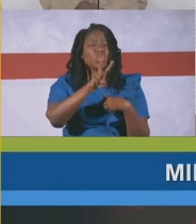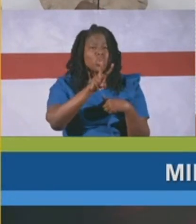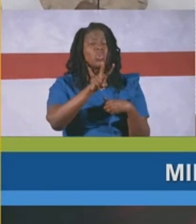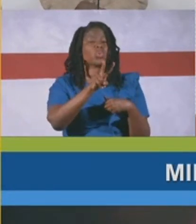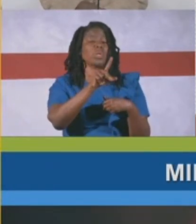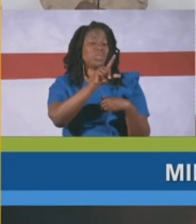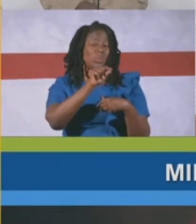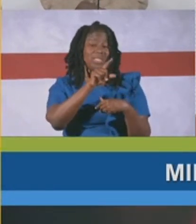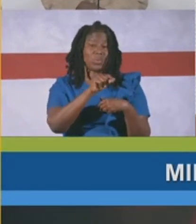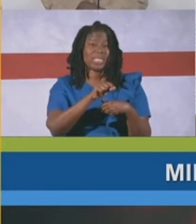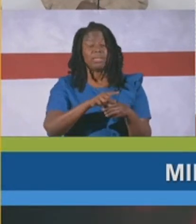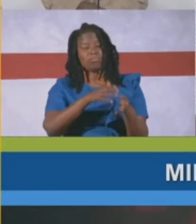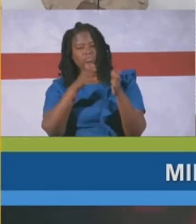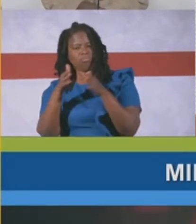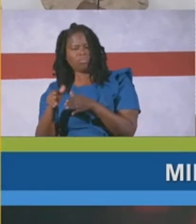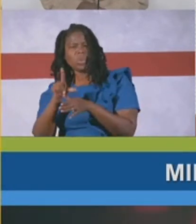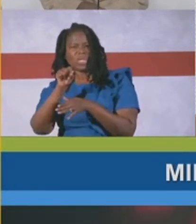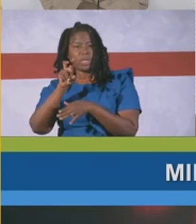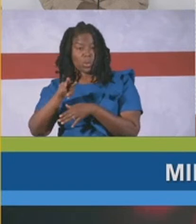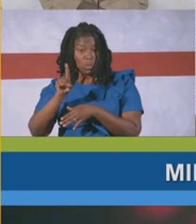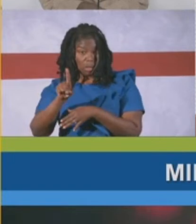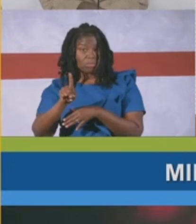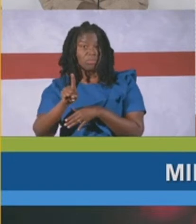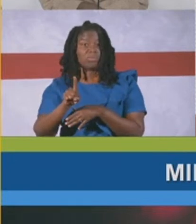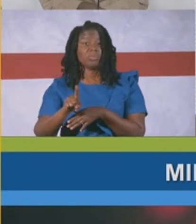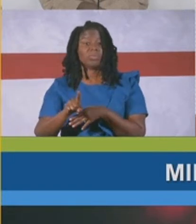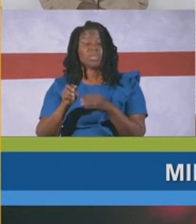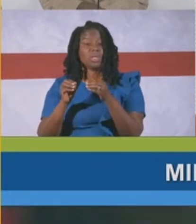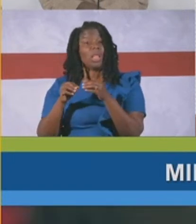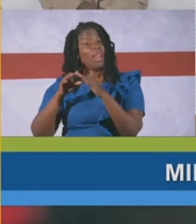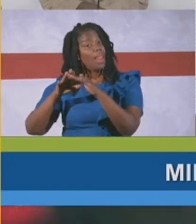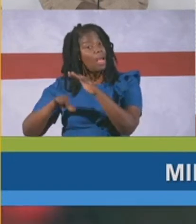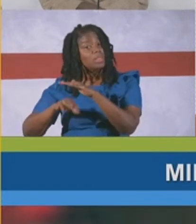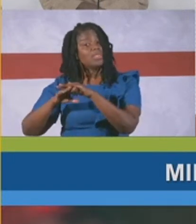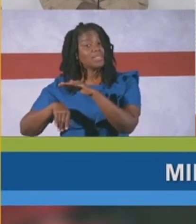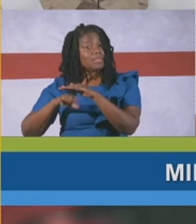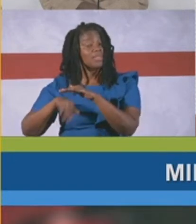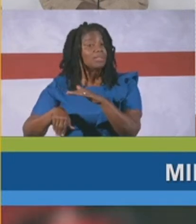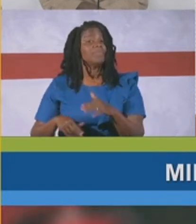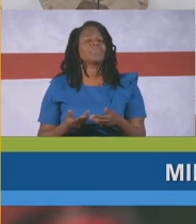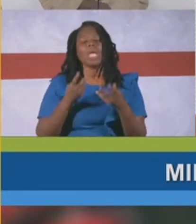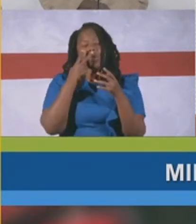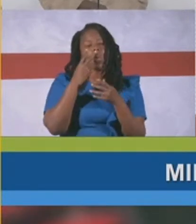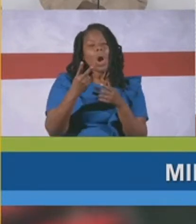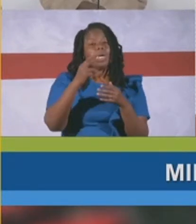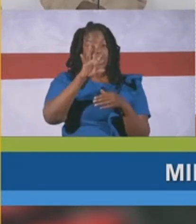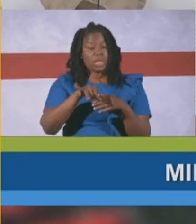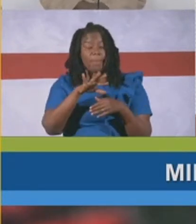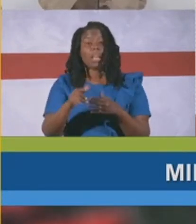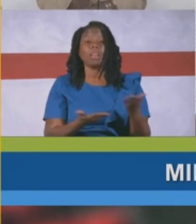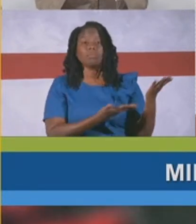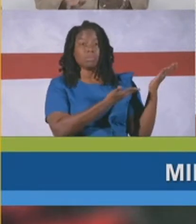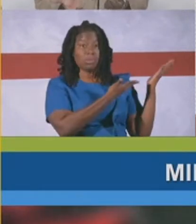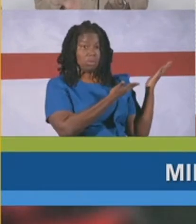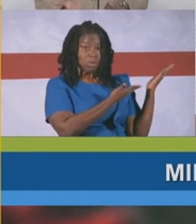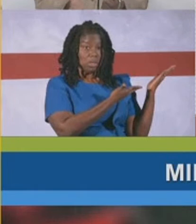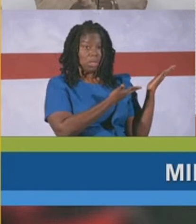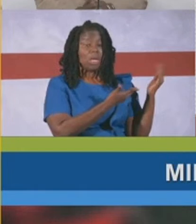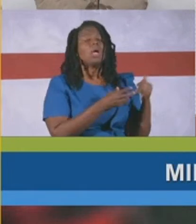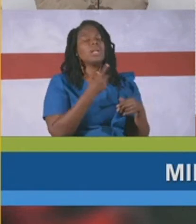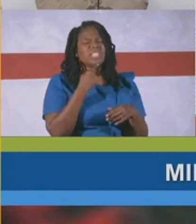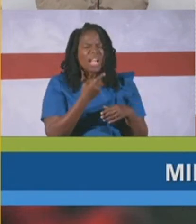gives some information of the total number of TB cases with diabetes and with HIV. Why